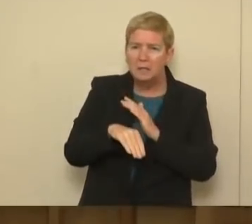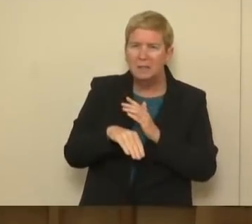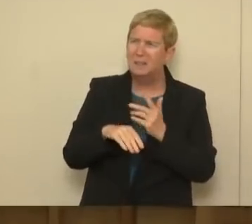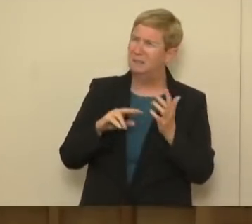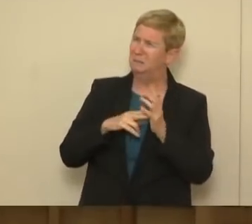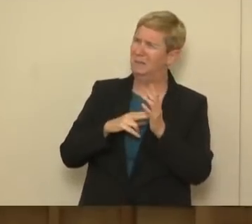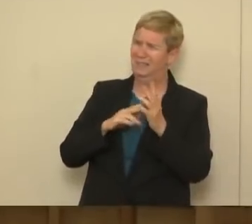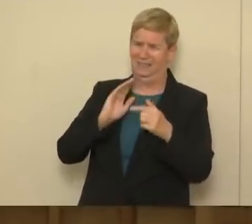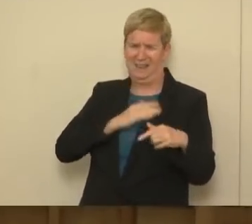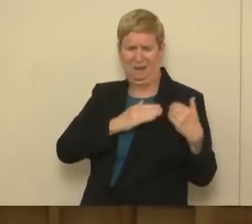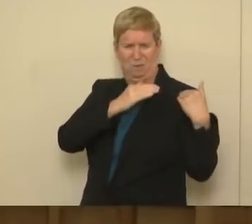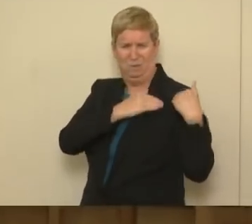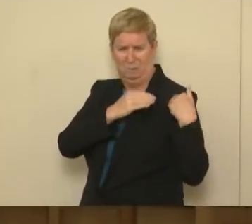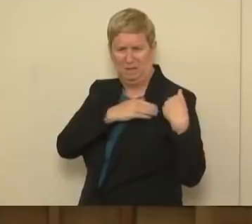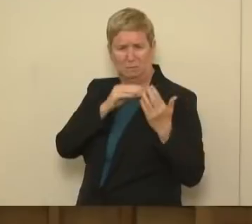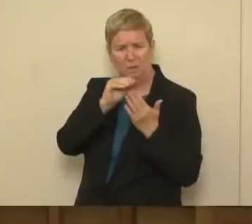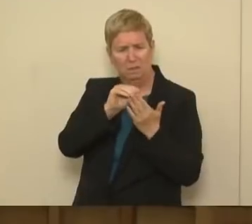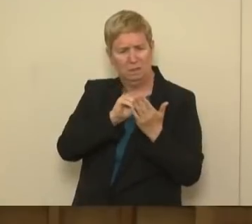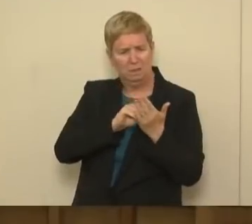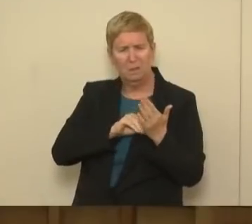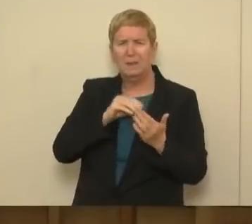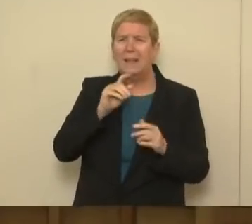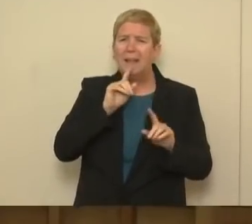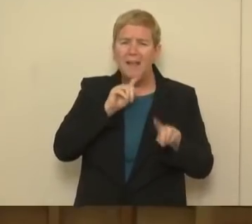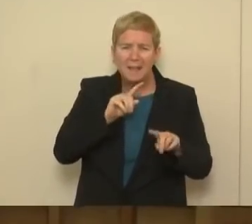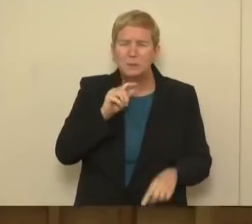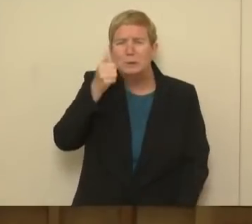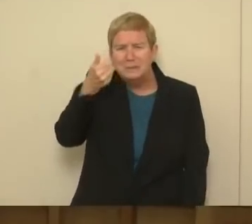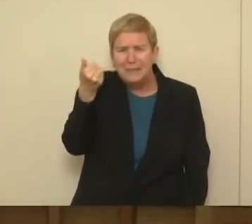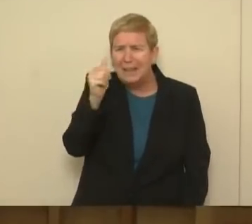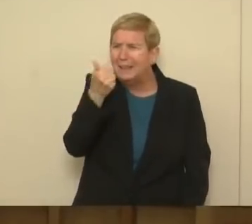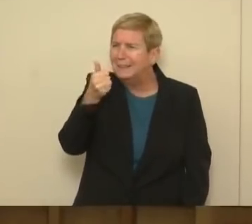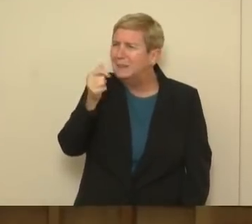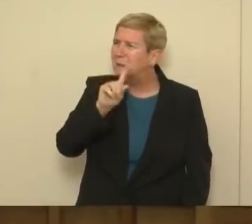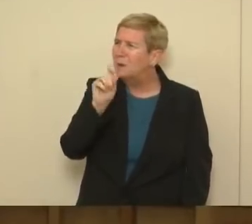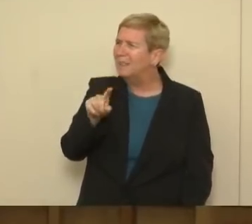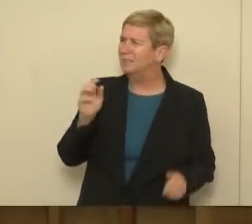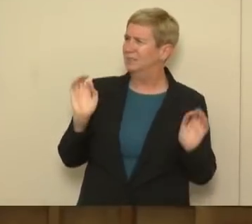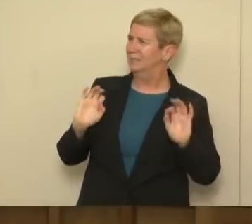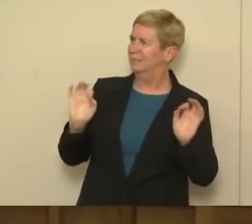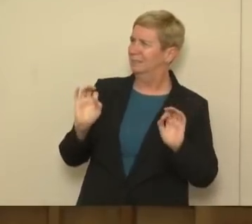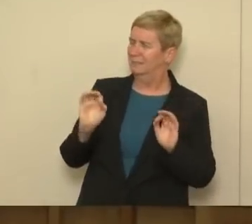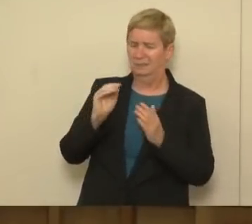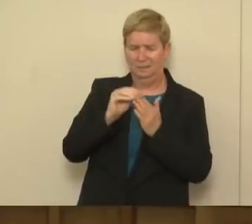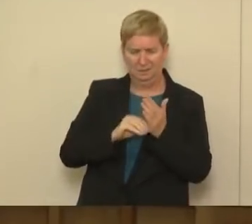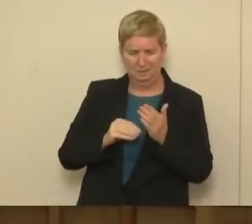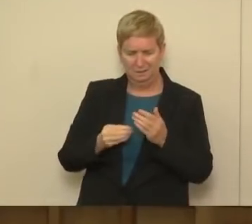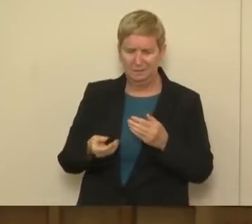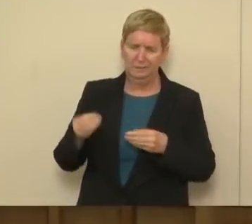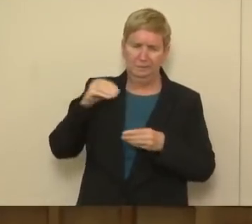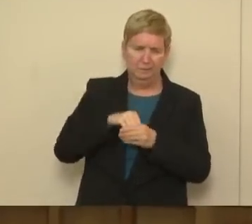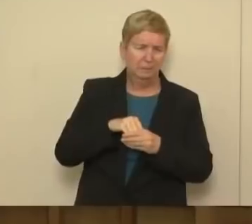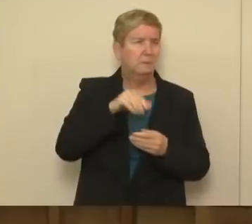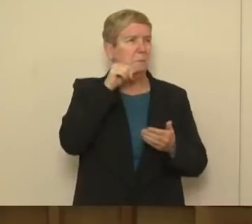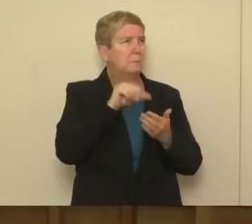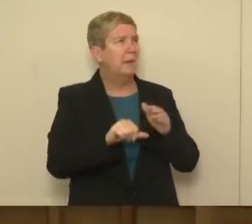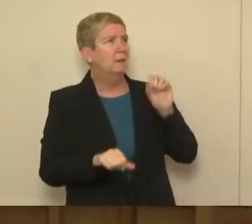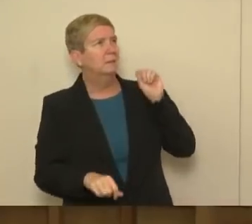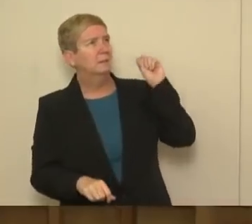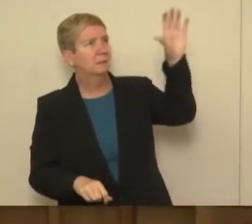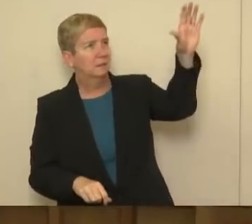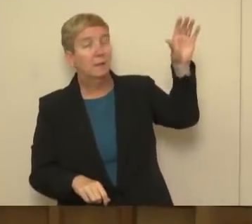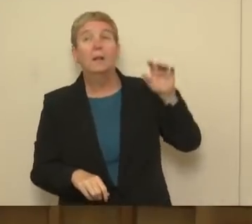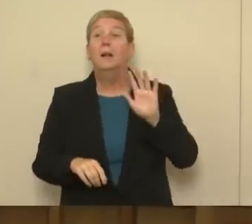simple, which is a 10-question questionnaire. So the census happens every 10 years. It's provided for in the